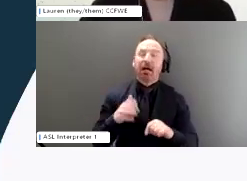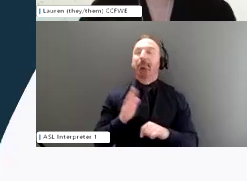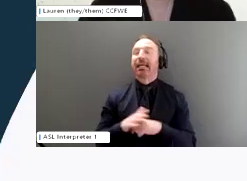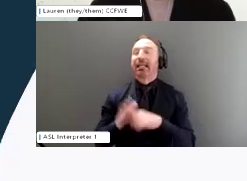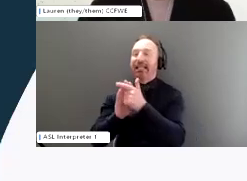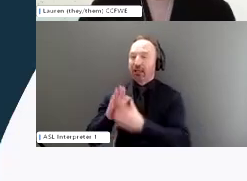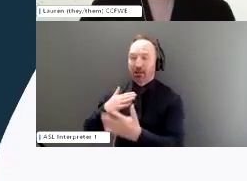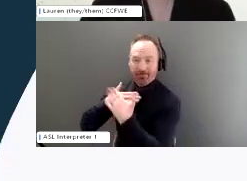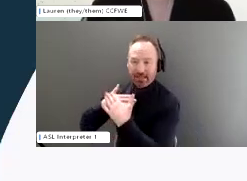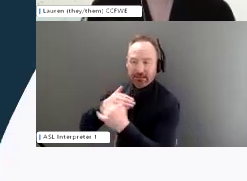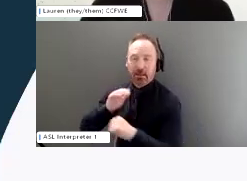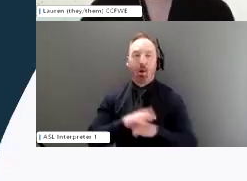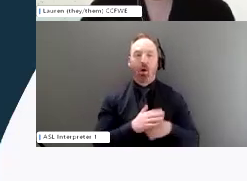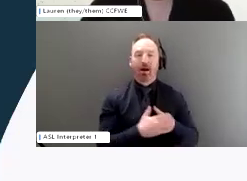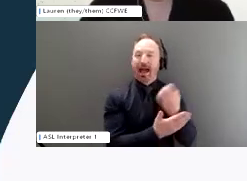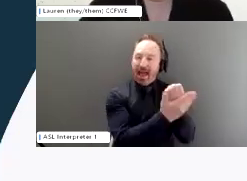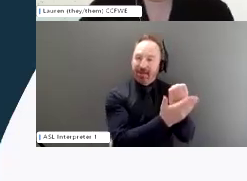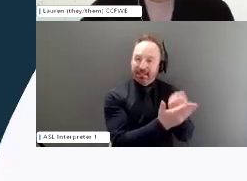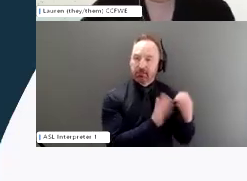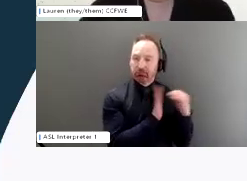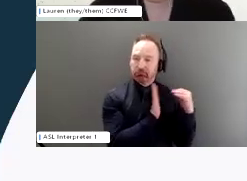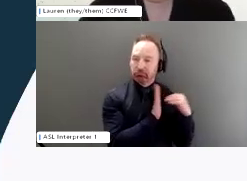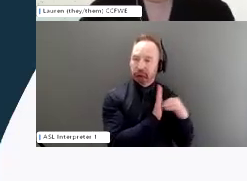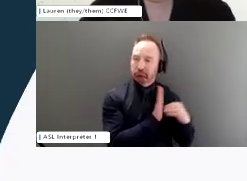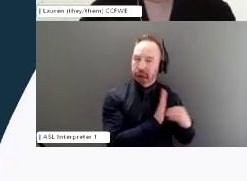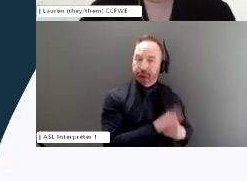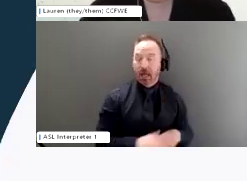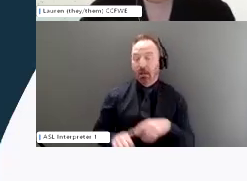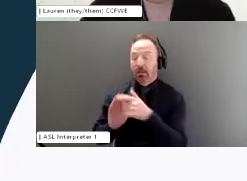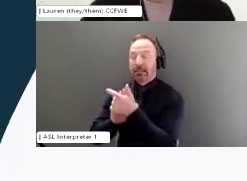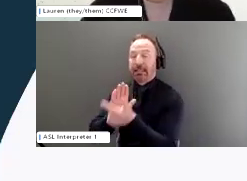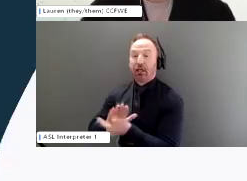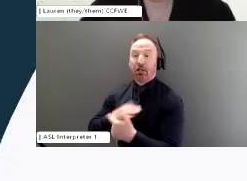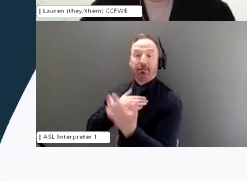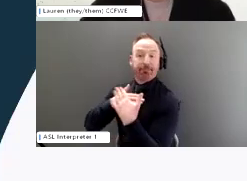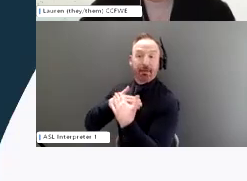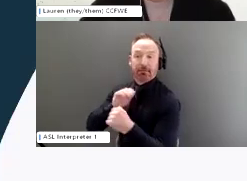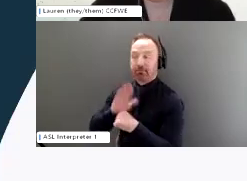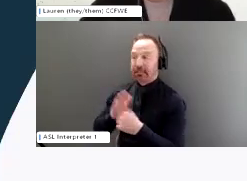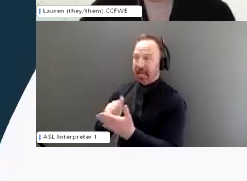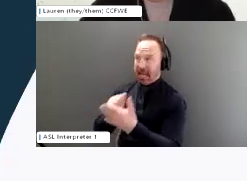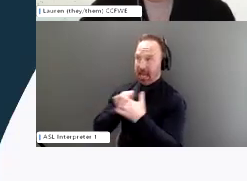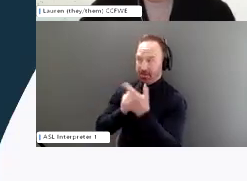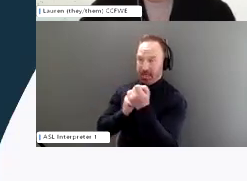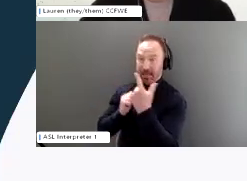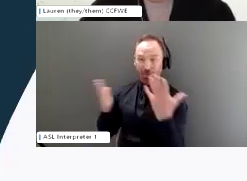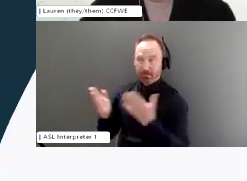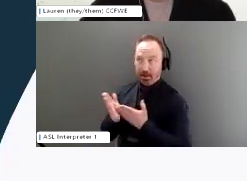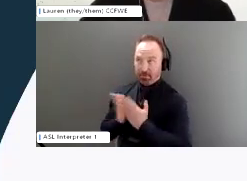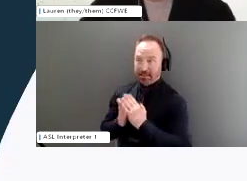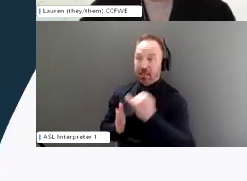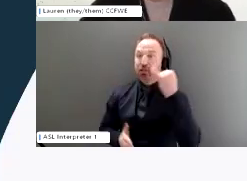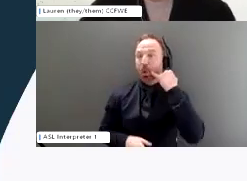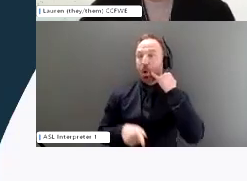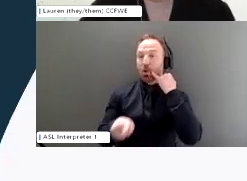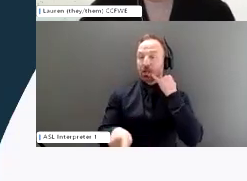evidence. So legal advice can help survivors understand what their rights are, especially if they're going through a legal separation.